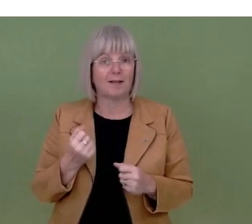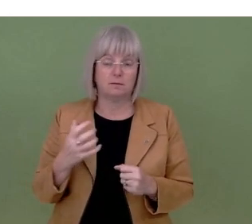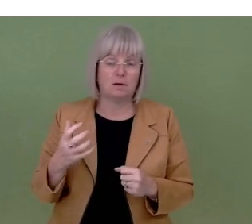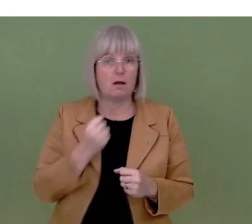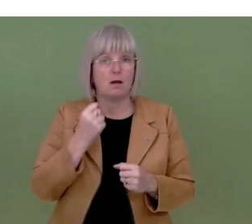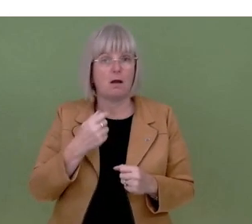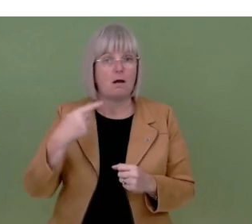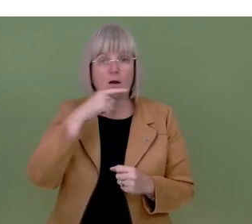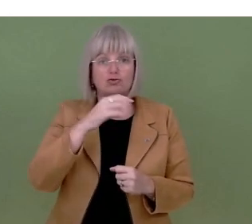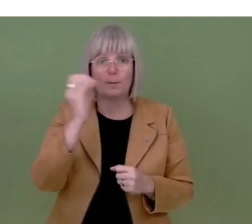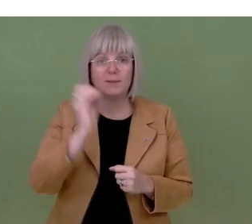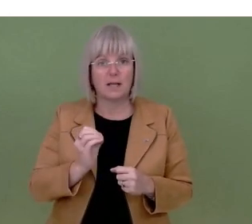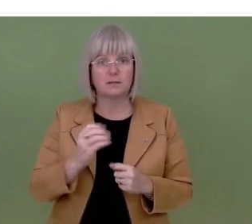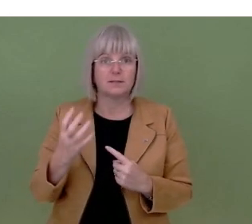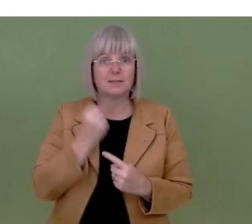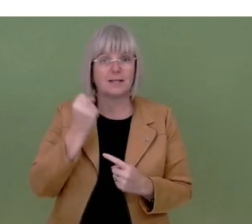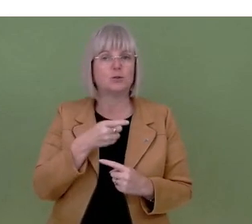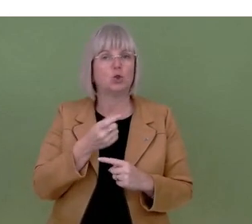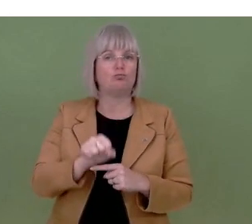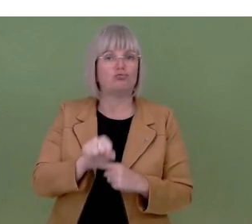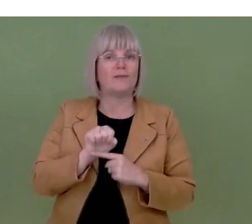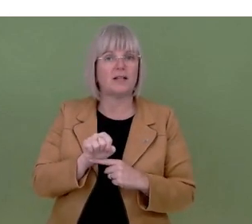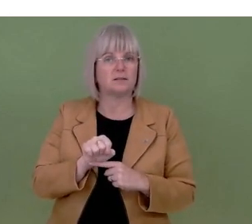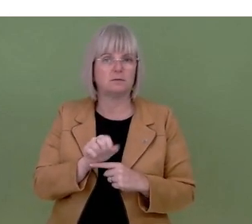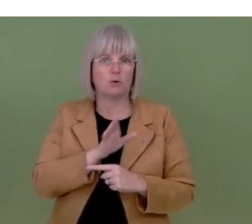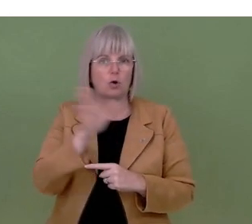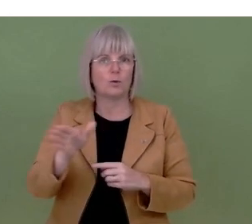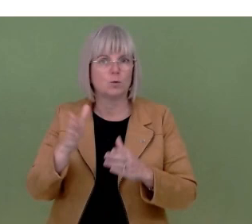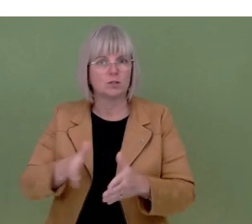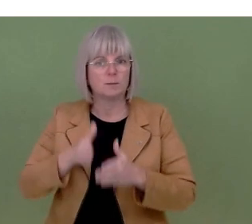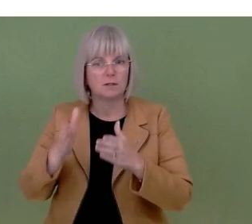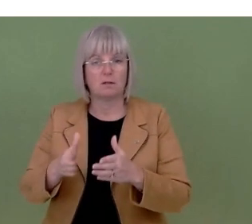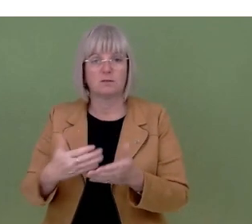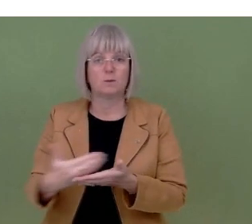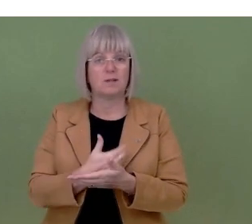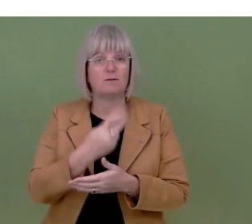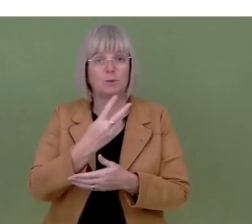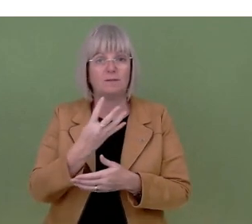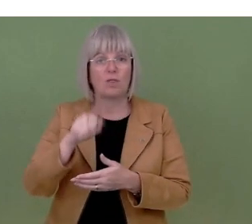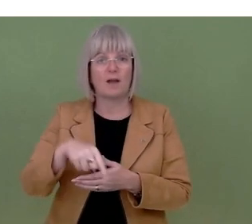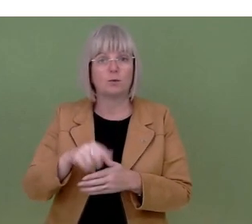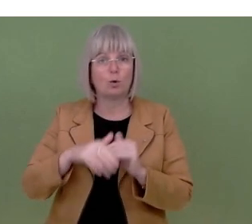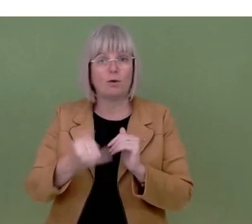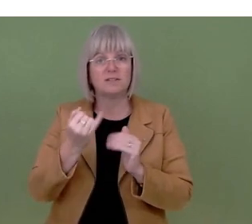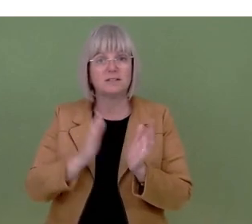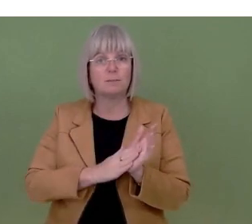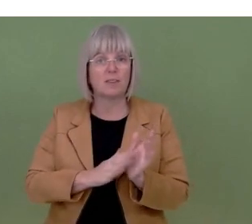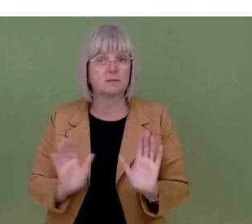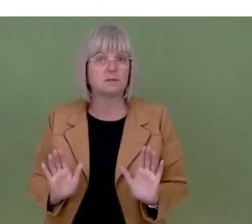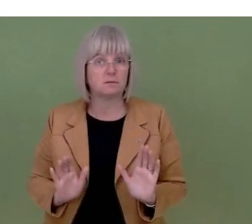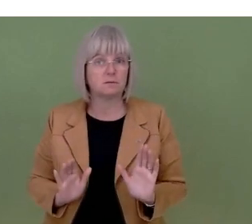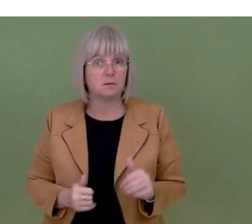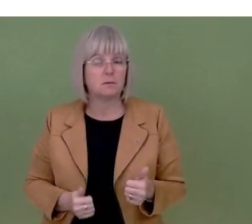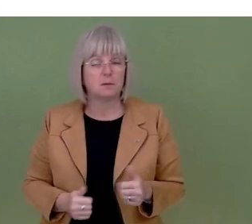admission, leading to significant savings, again, of around 24,000 over just 6 months. So finally, just to